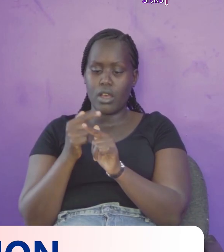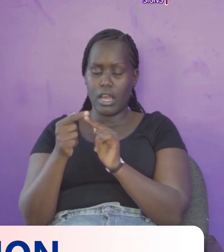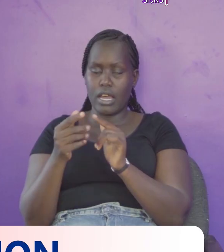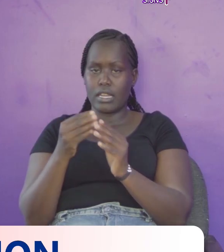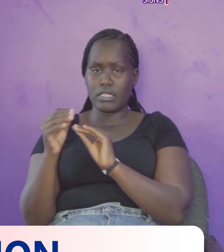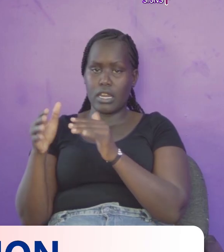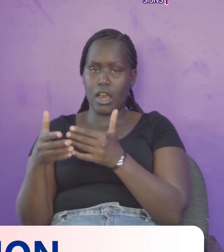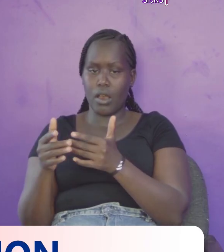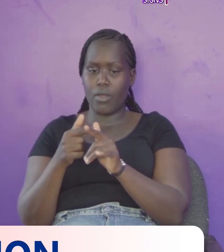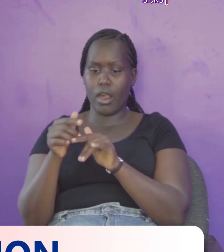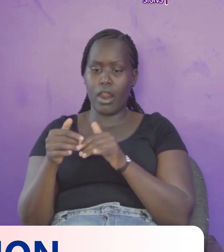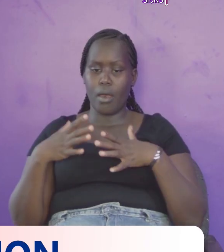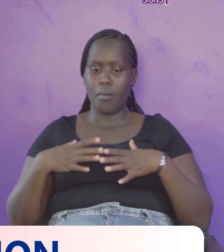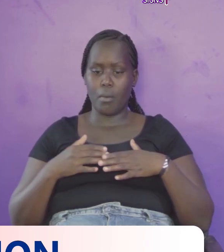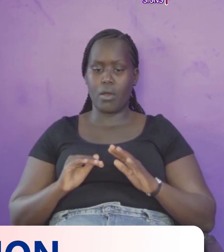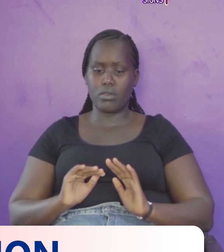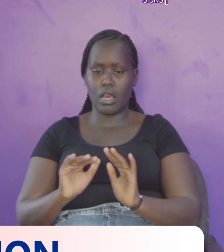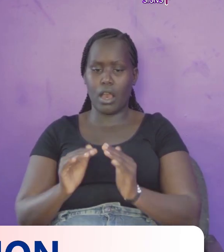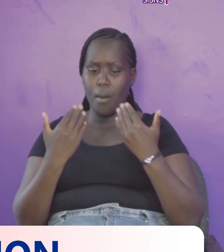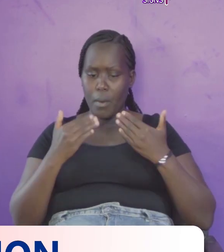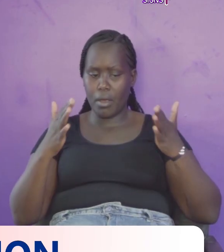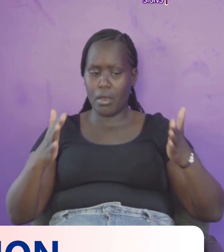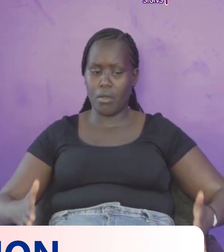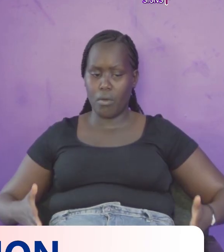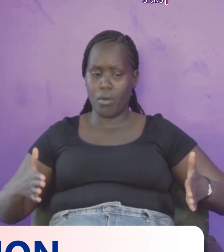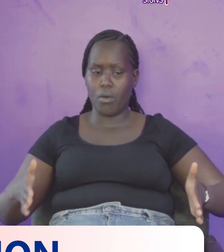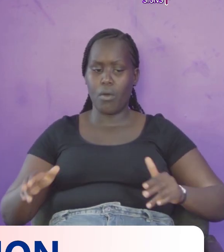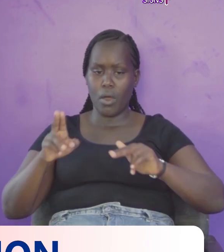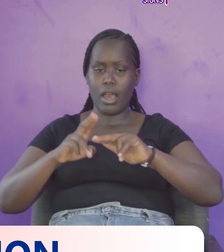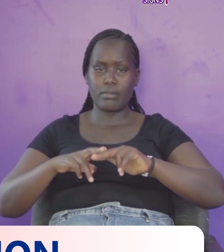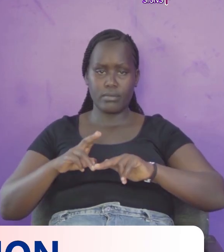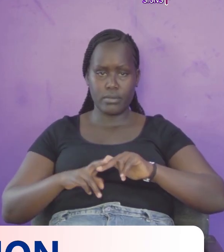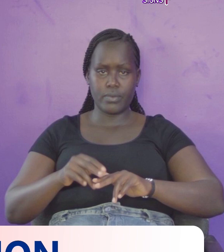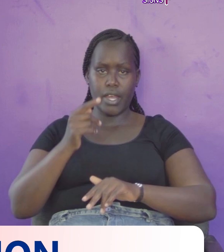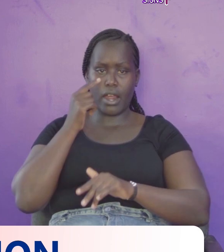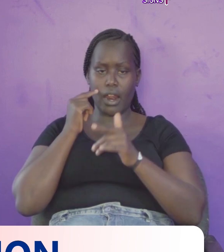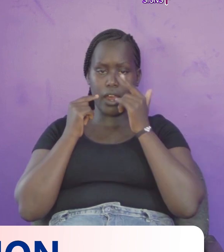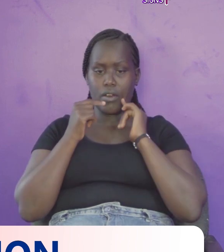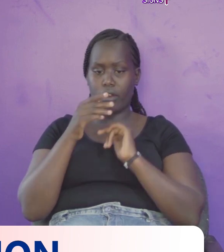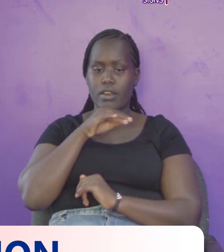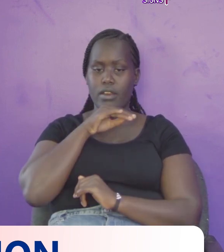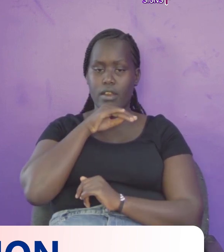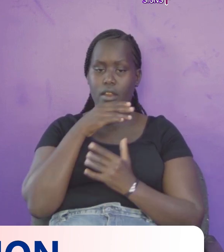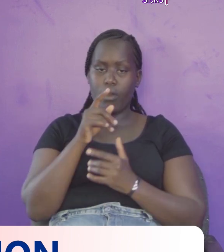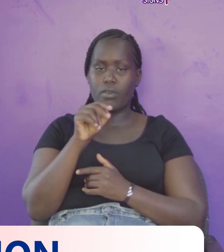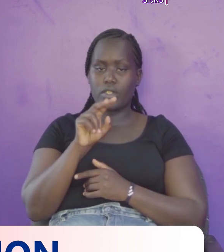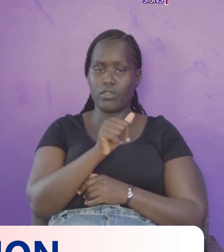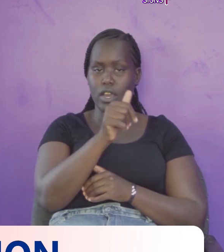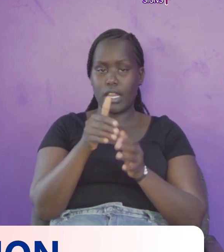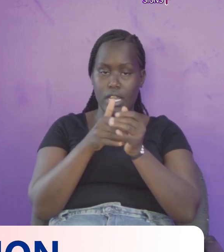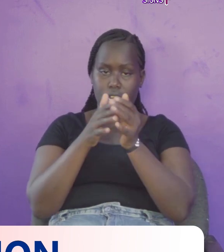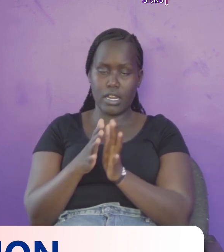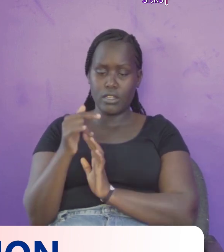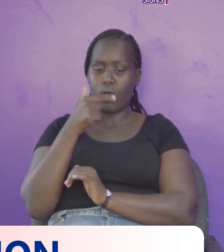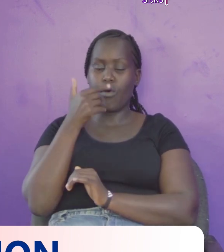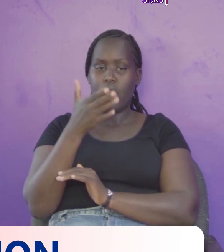walikuwa wanasukumana, mimi on the wheelchair. Nilikaa nikalia baba kwa TV. The other leaders that were